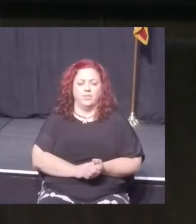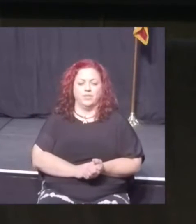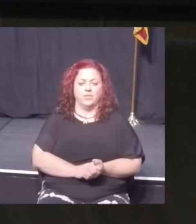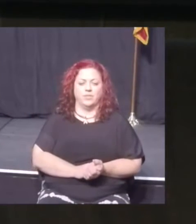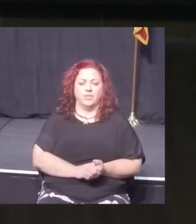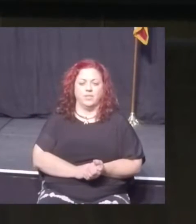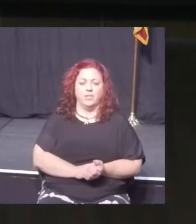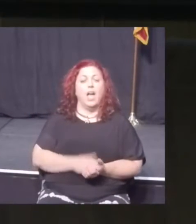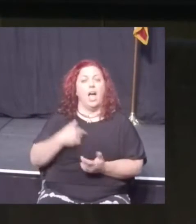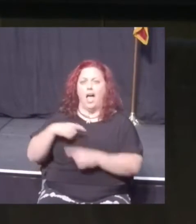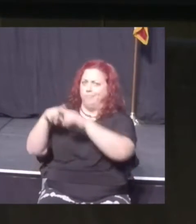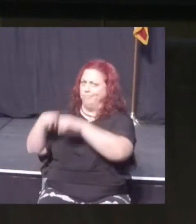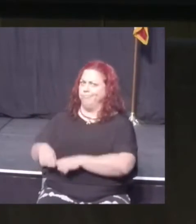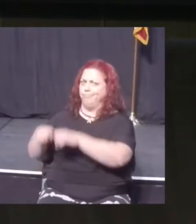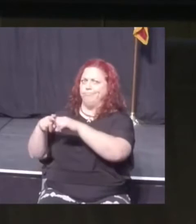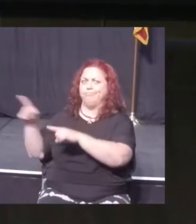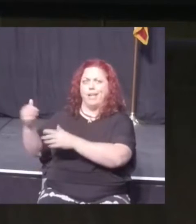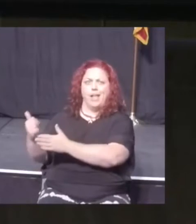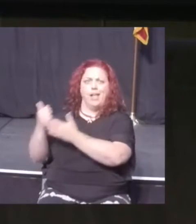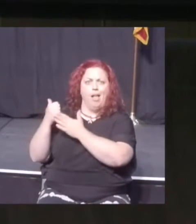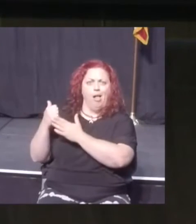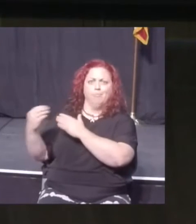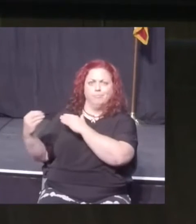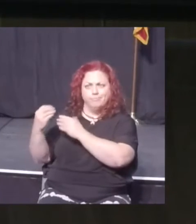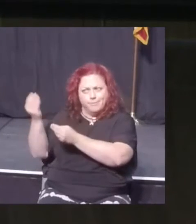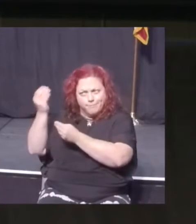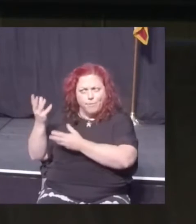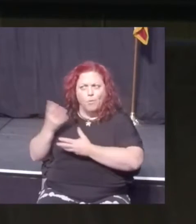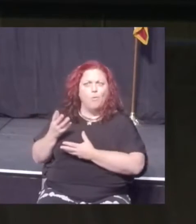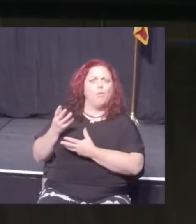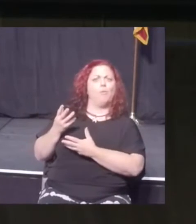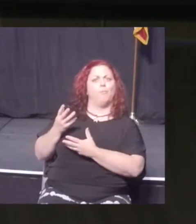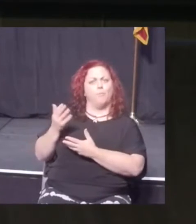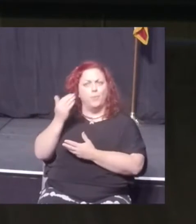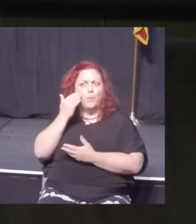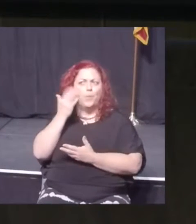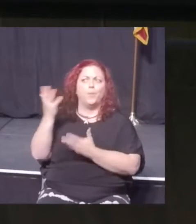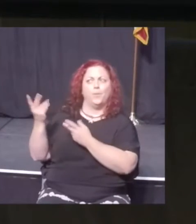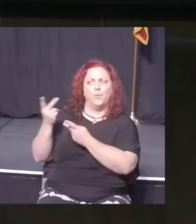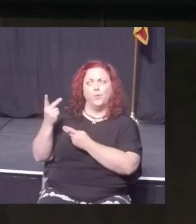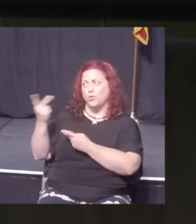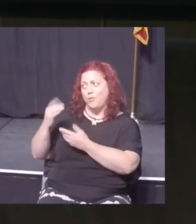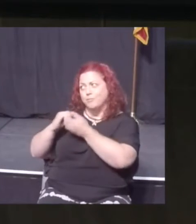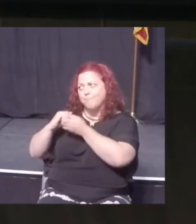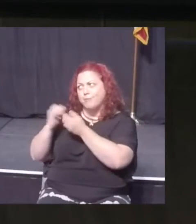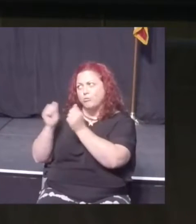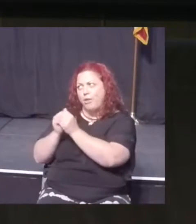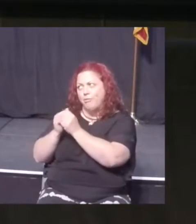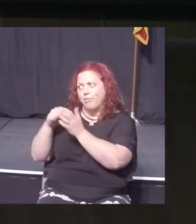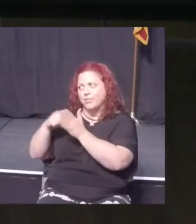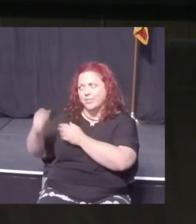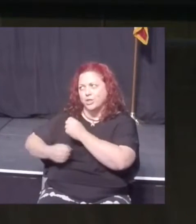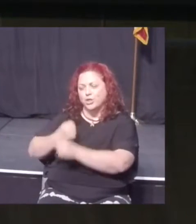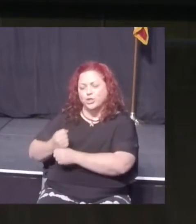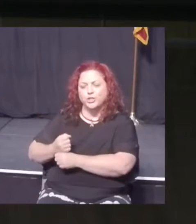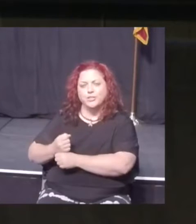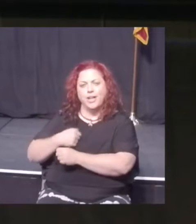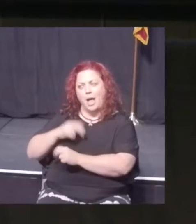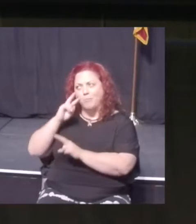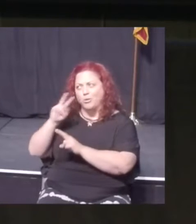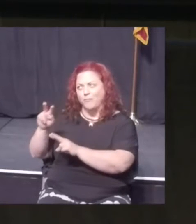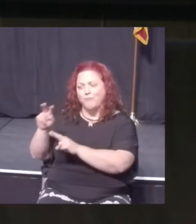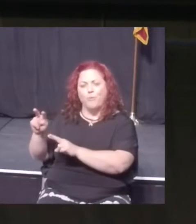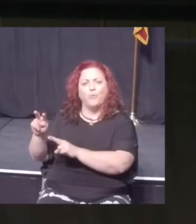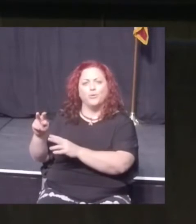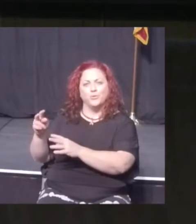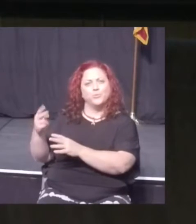I'll rely on Hector for input and insights throughout the year. Hector, we're in this together, and I'm looking